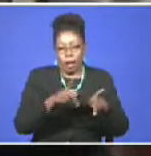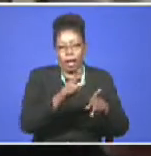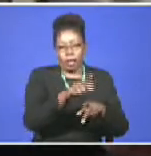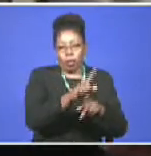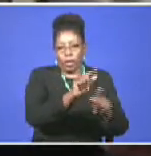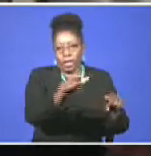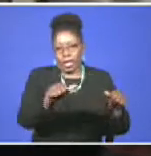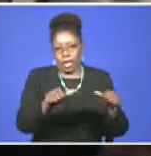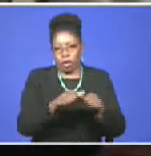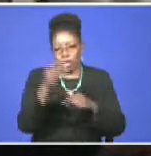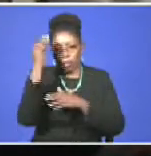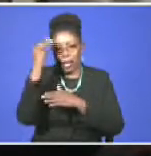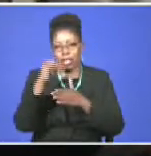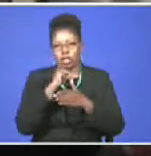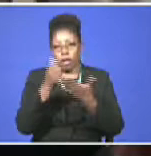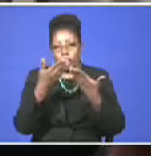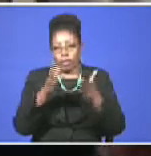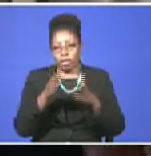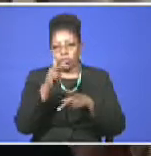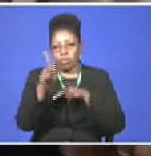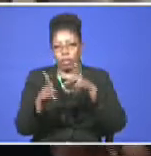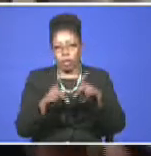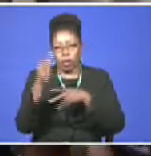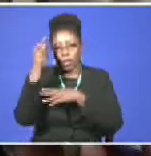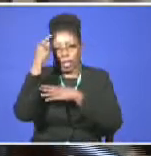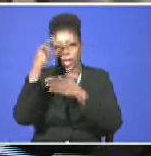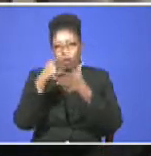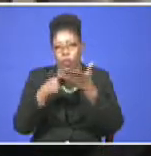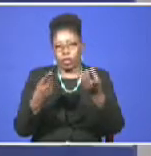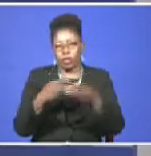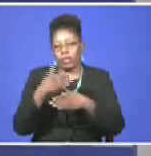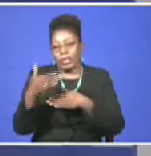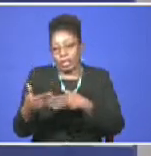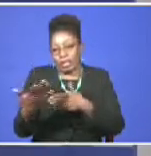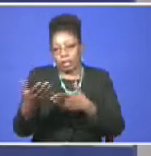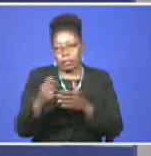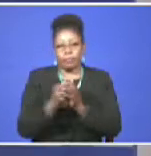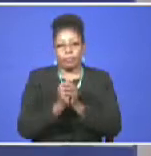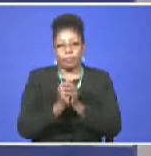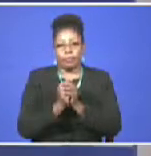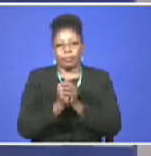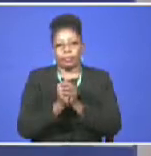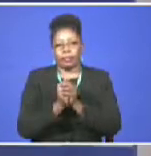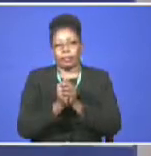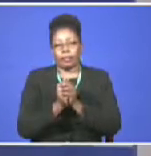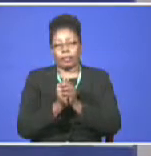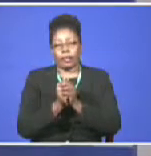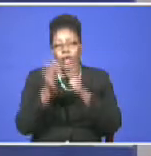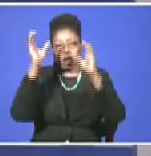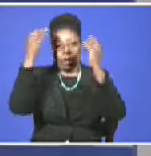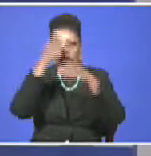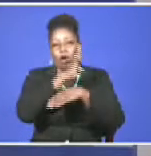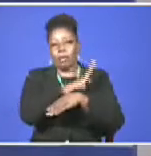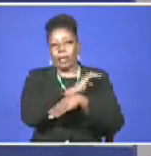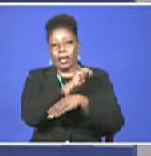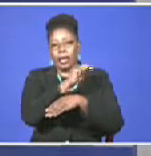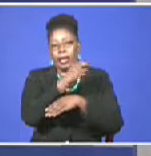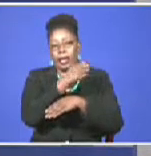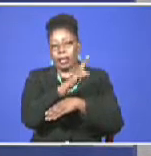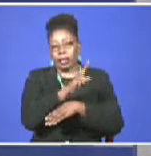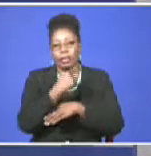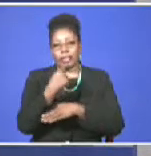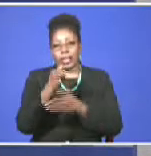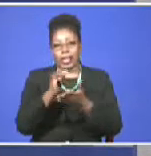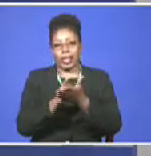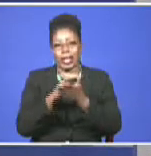have to always be mindful it's not over, because people are always thinking what to do next. Well, Commodore Bethel says efforts are being made to